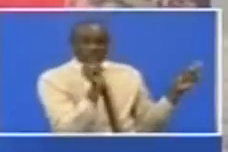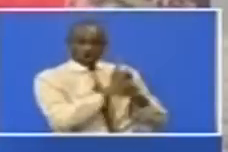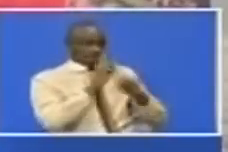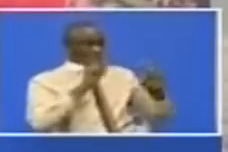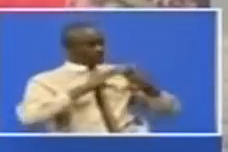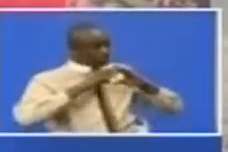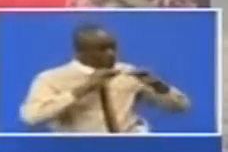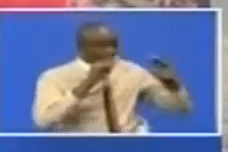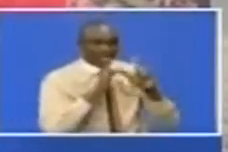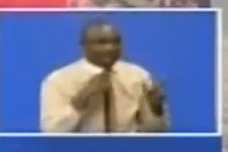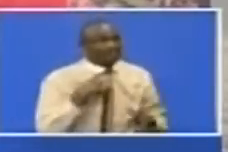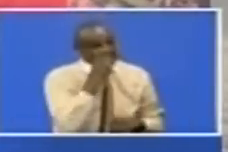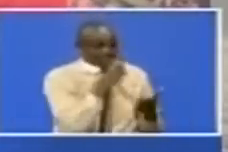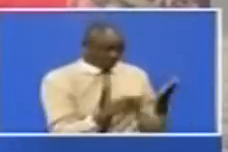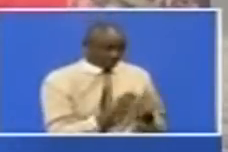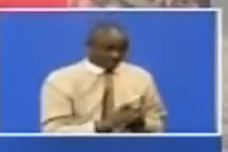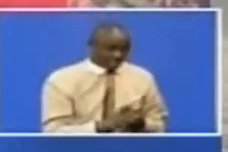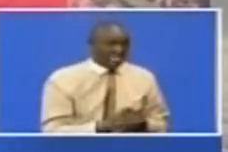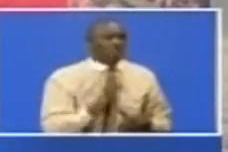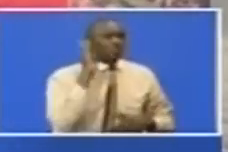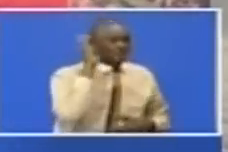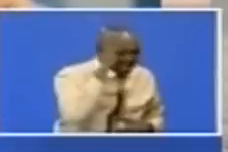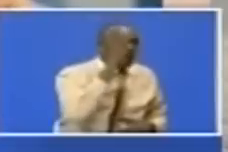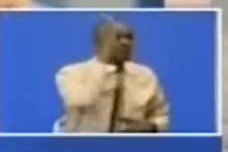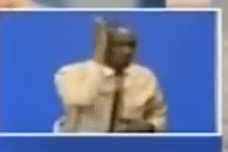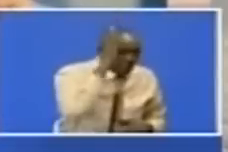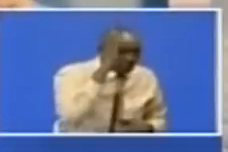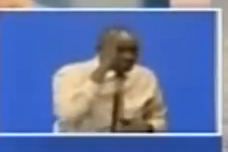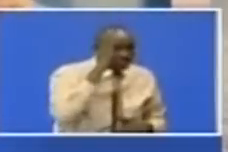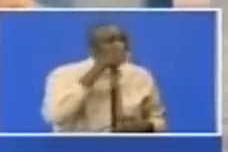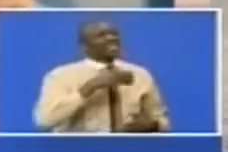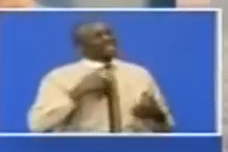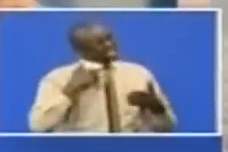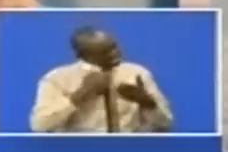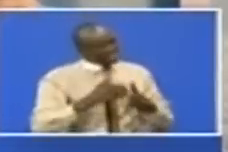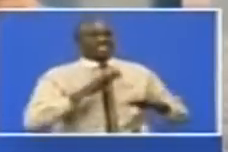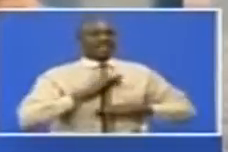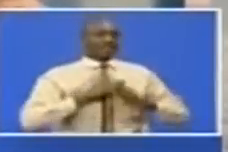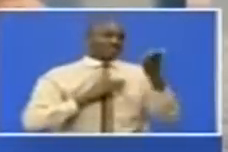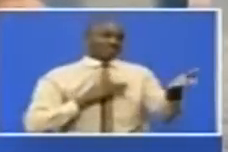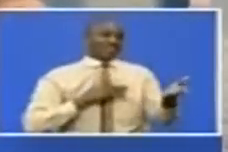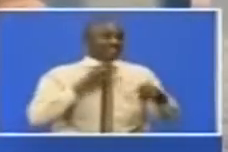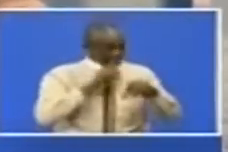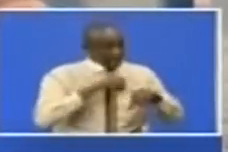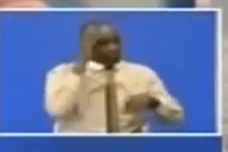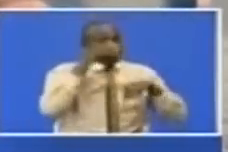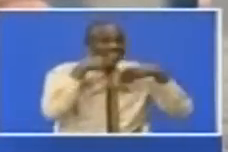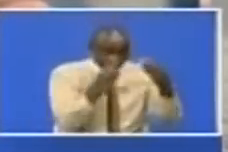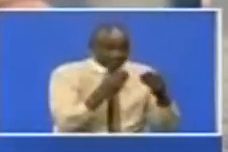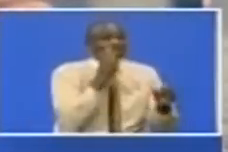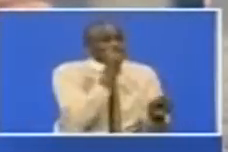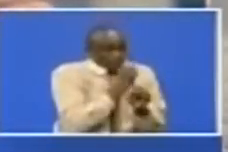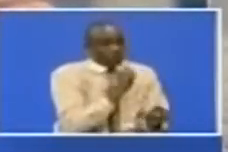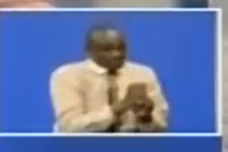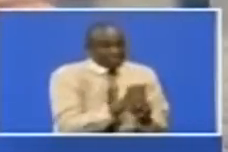been smooth. But mm-hmm. one thing I'll say to you, the will of God will never take you where the grace will not protect you. Wow. So when God gives you an